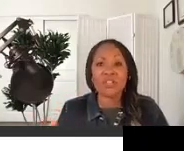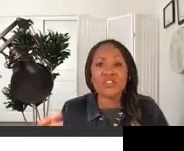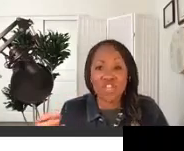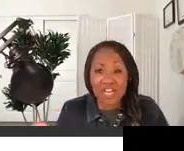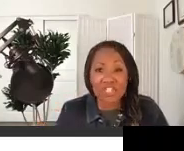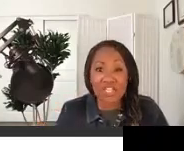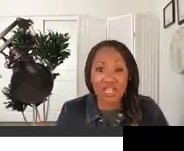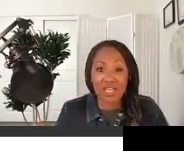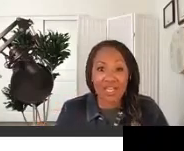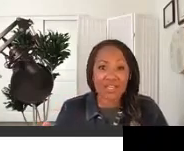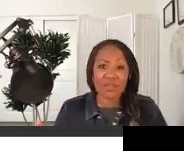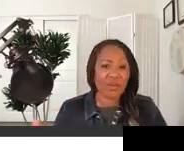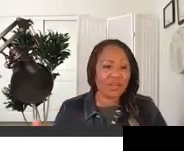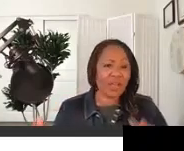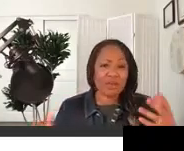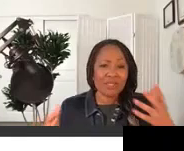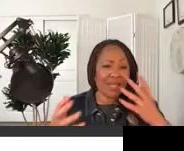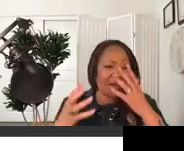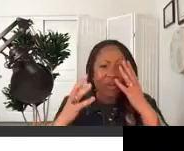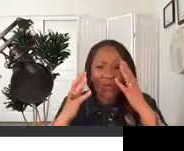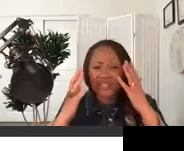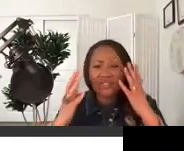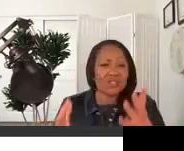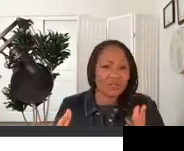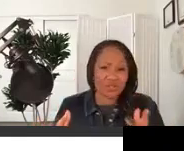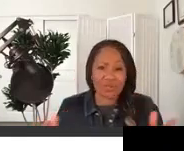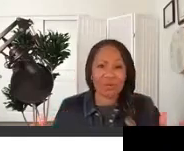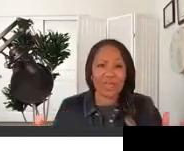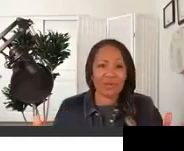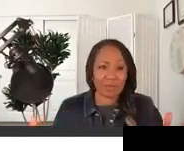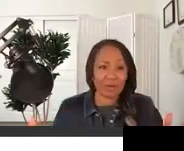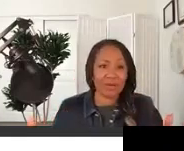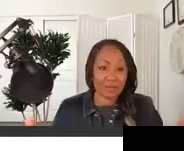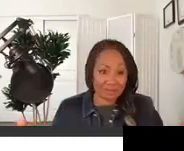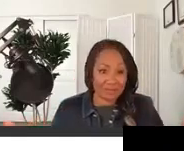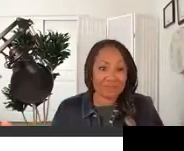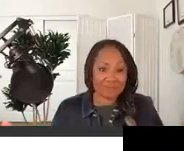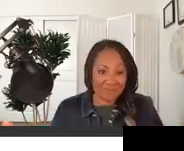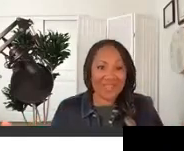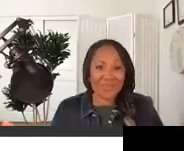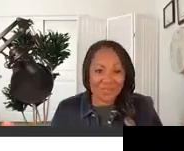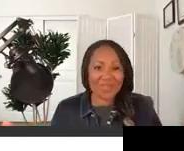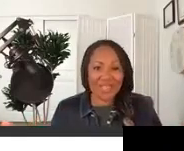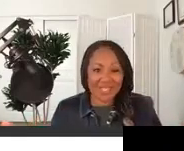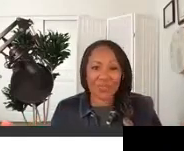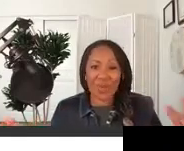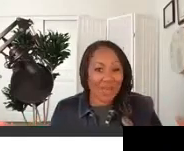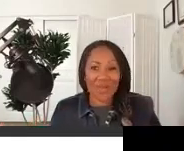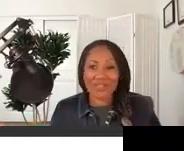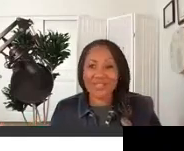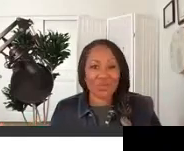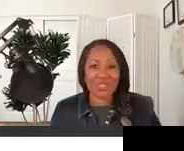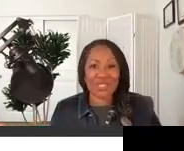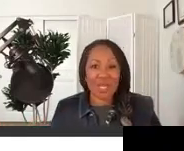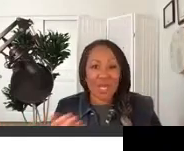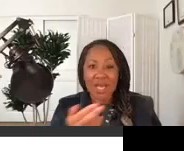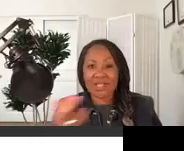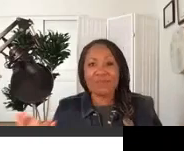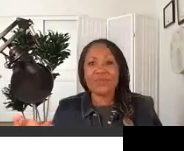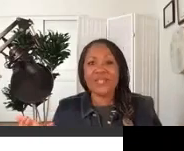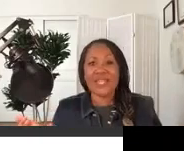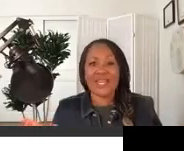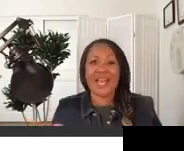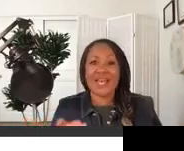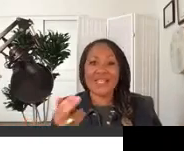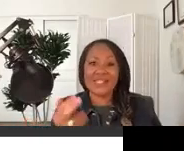weren't changing, and I was like, I don't know what to do. Do you remember that, Robert? Yes, I do. It was because I wasn't using a